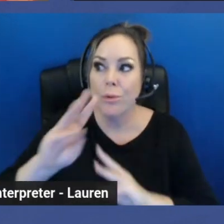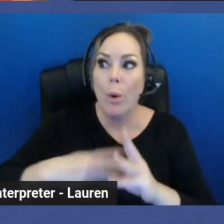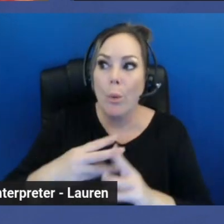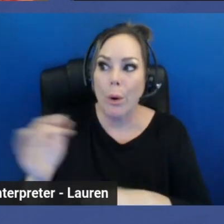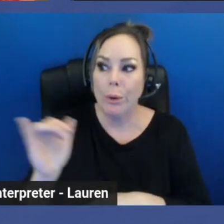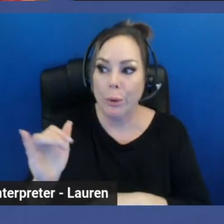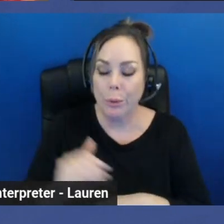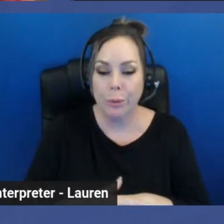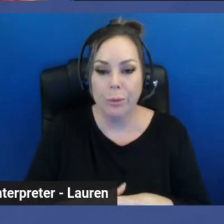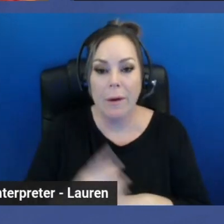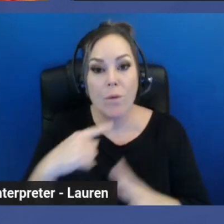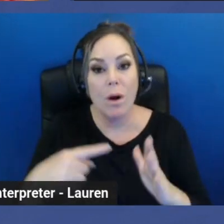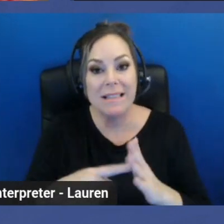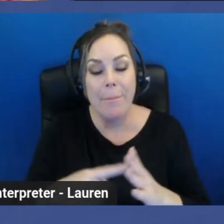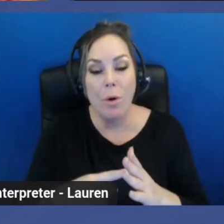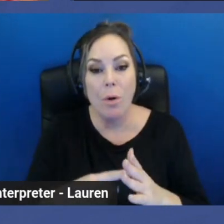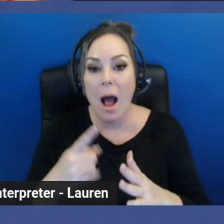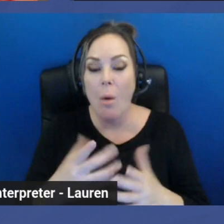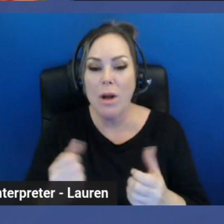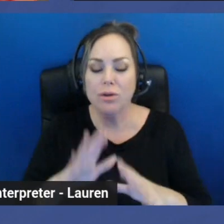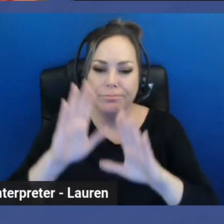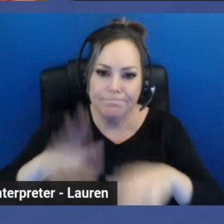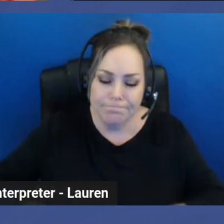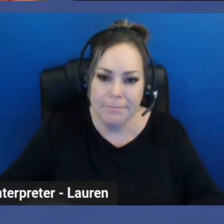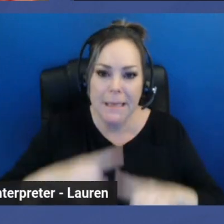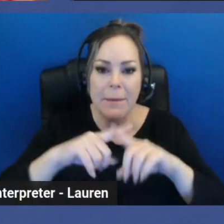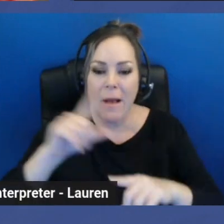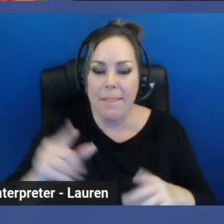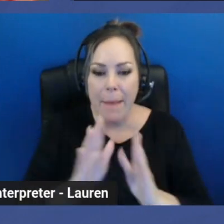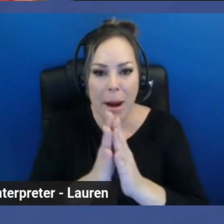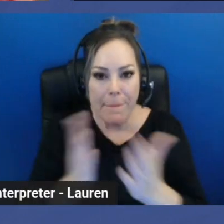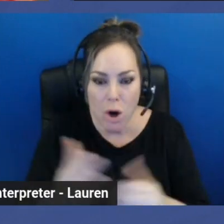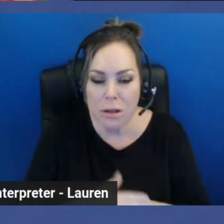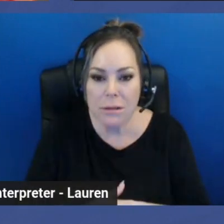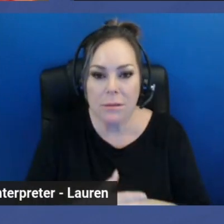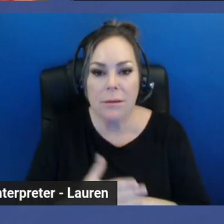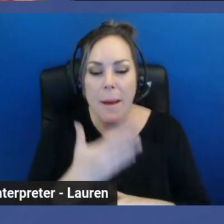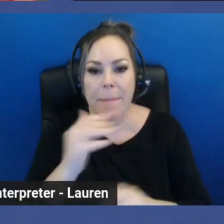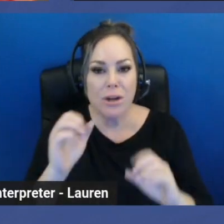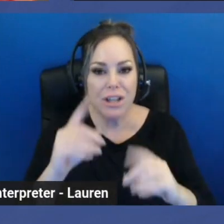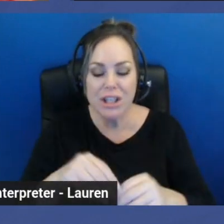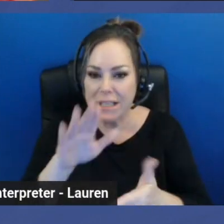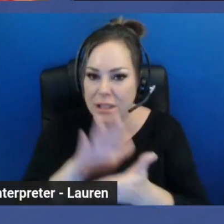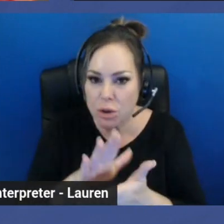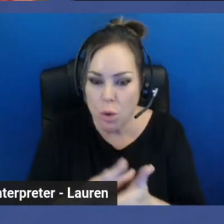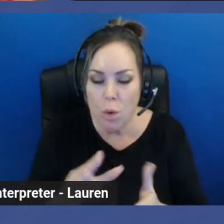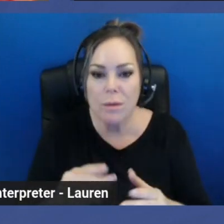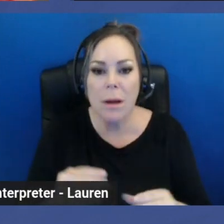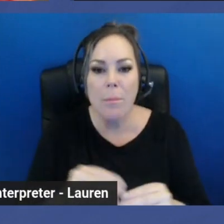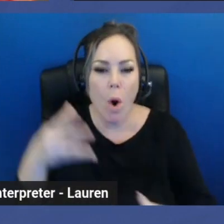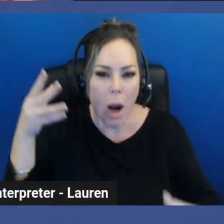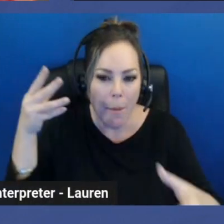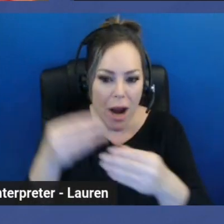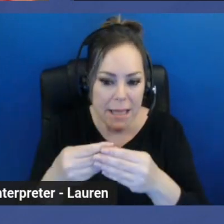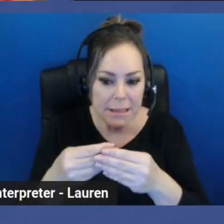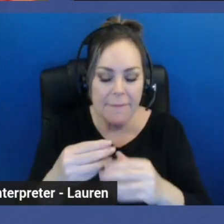library books. I'd like to see better education in our schools, more